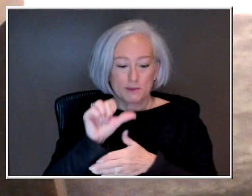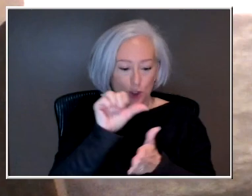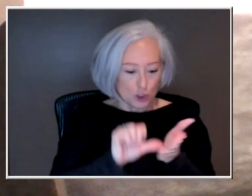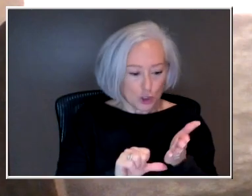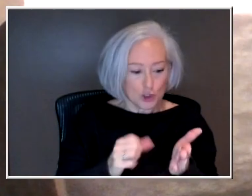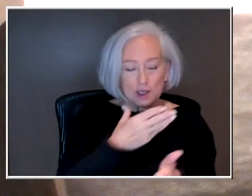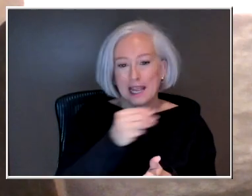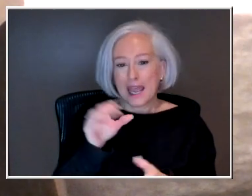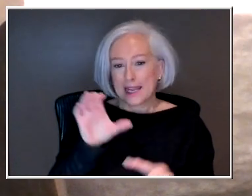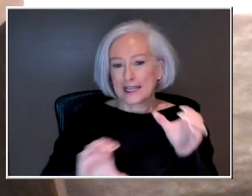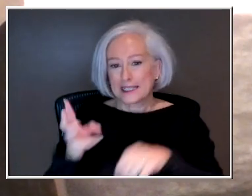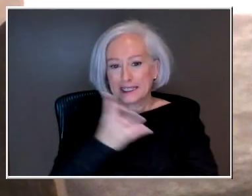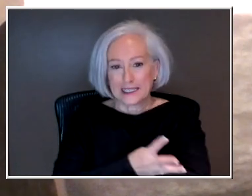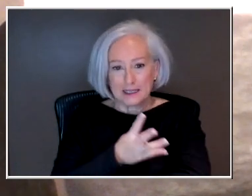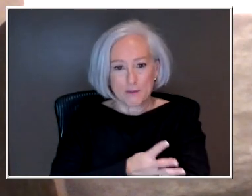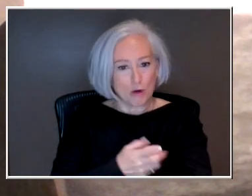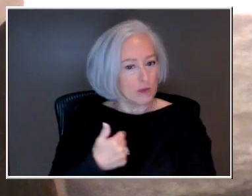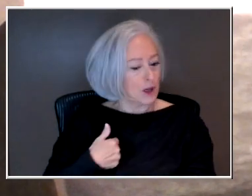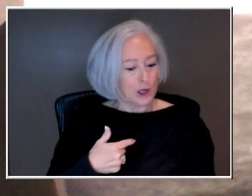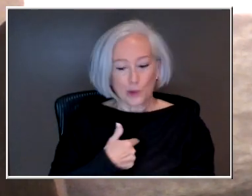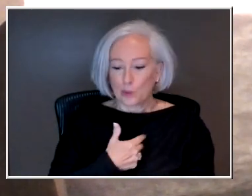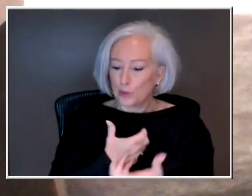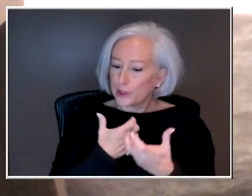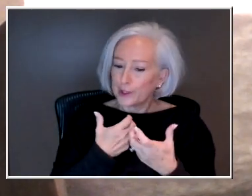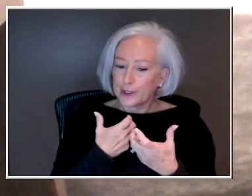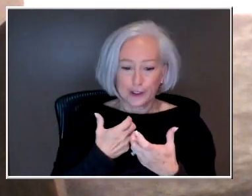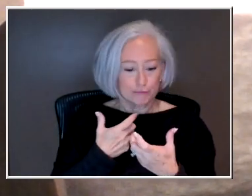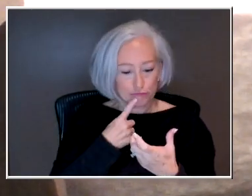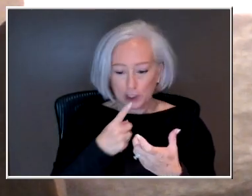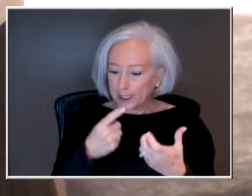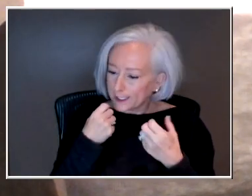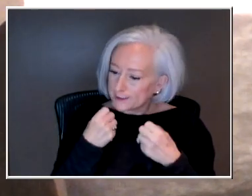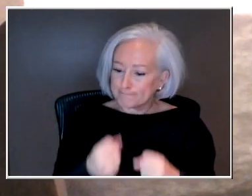really confident that there's no more evidence of disease.